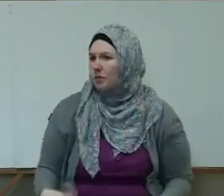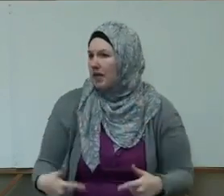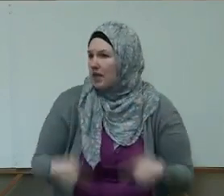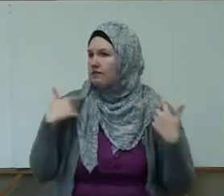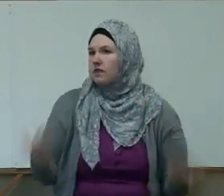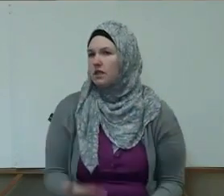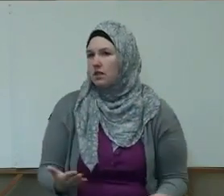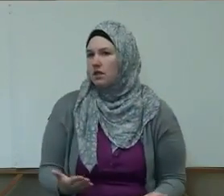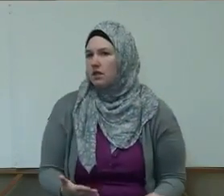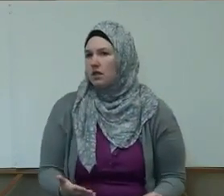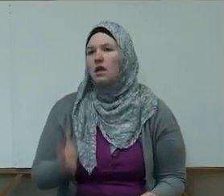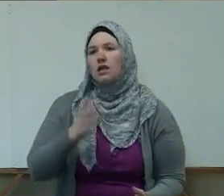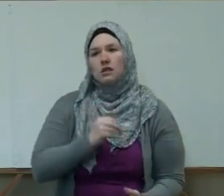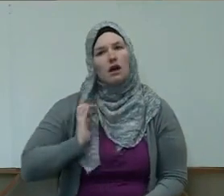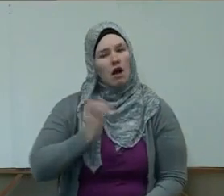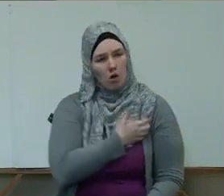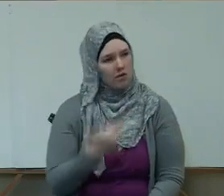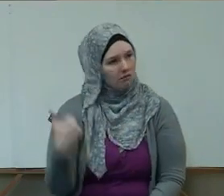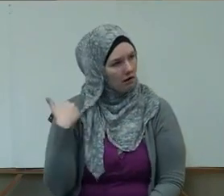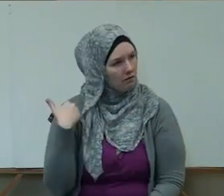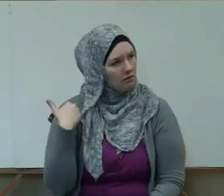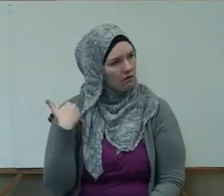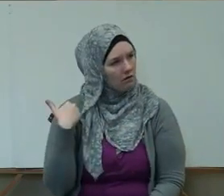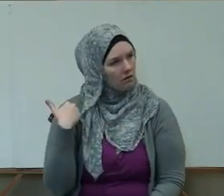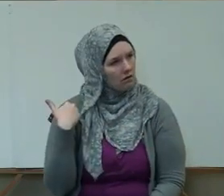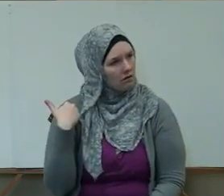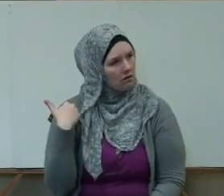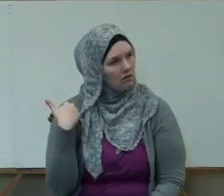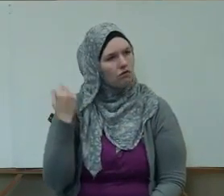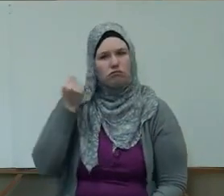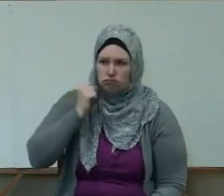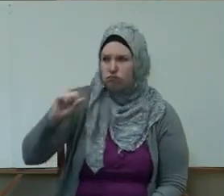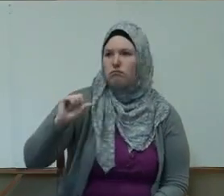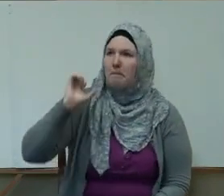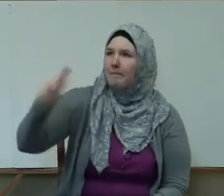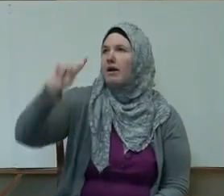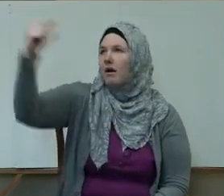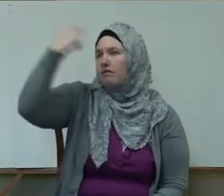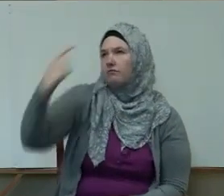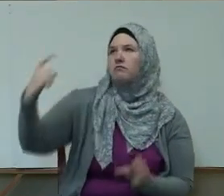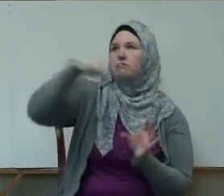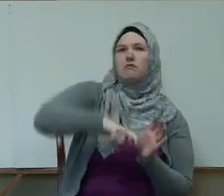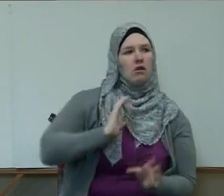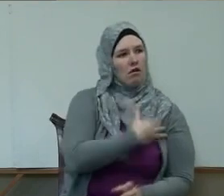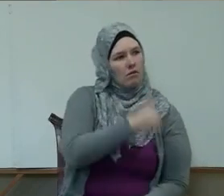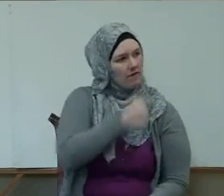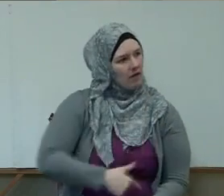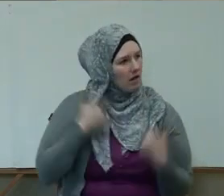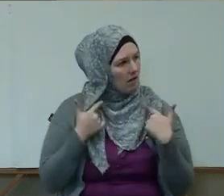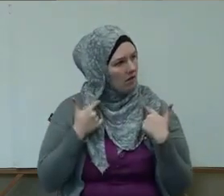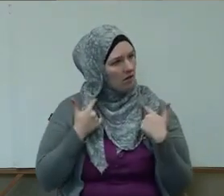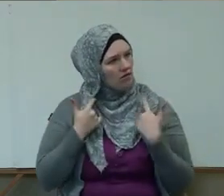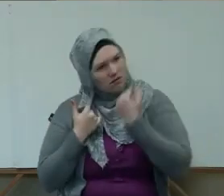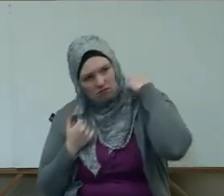here. It is on us to push back against government intrusion in our private life, to push